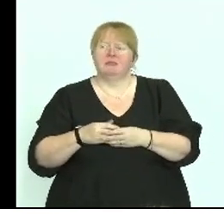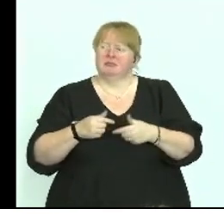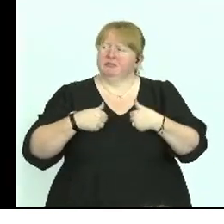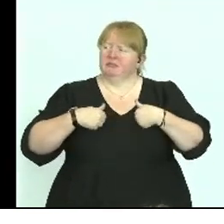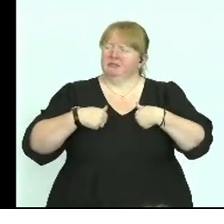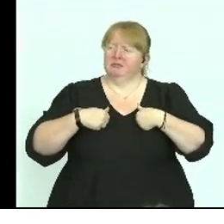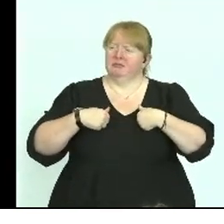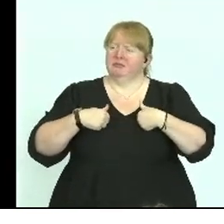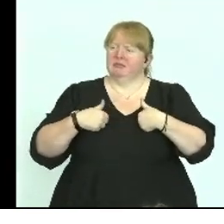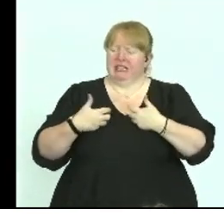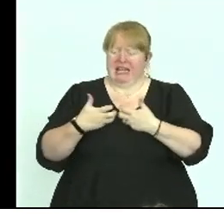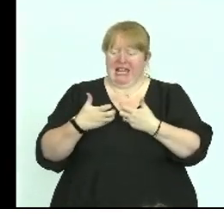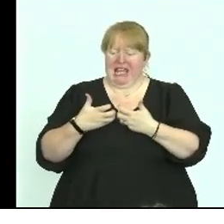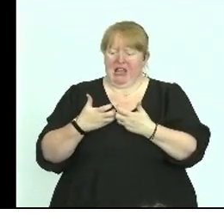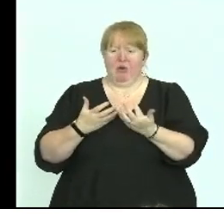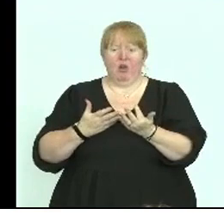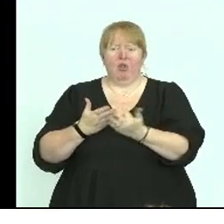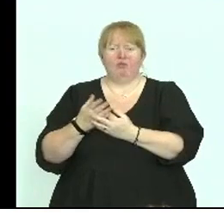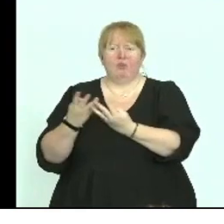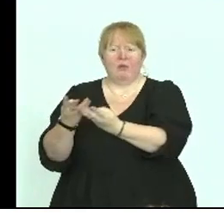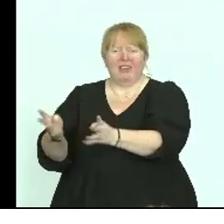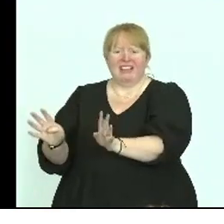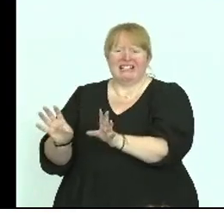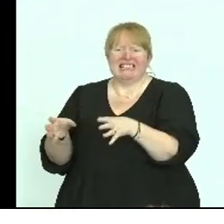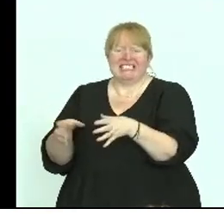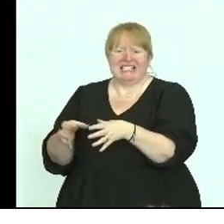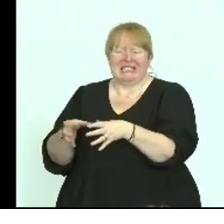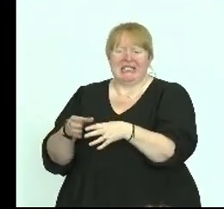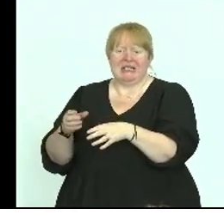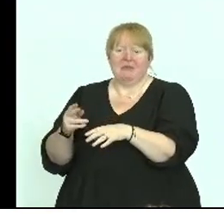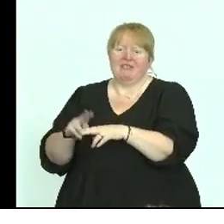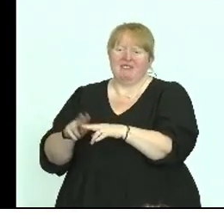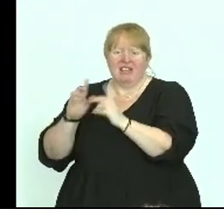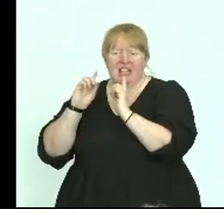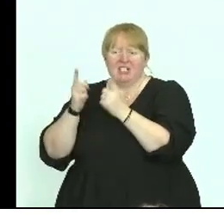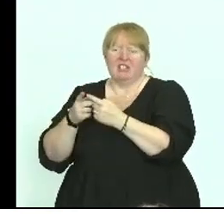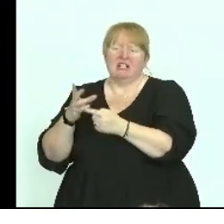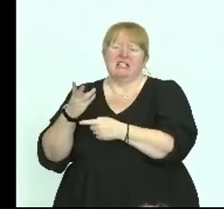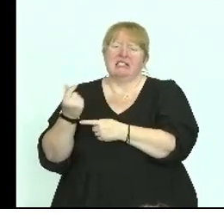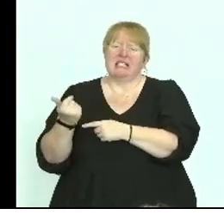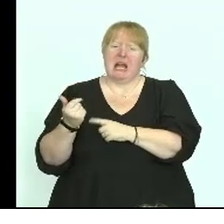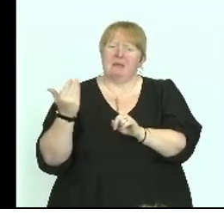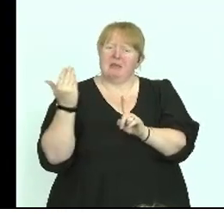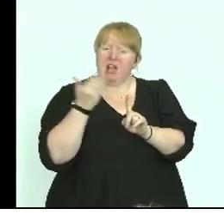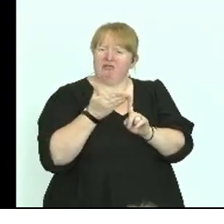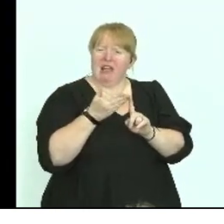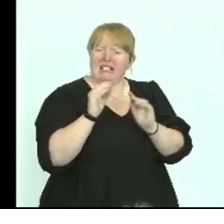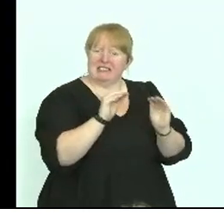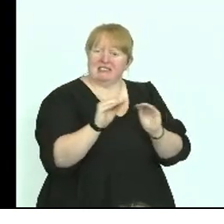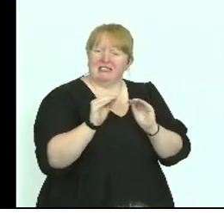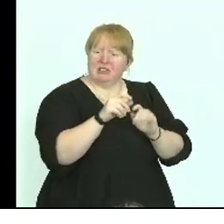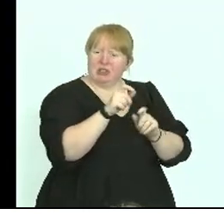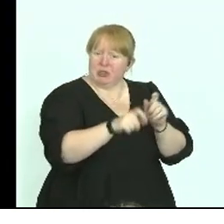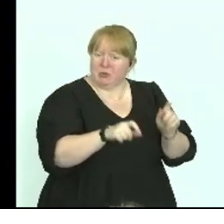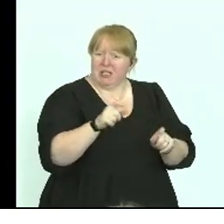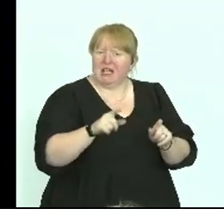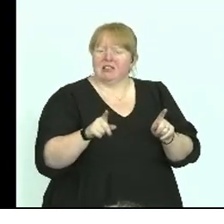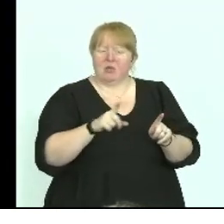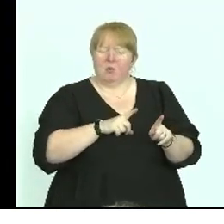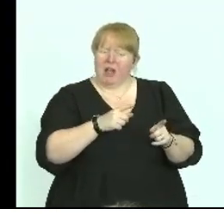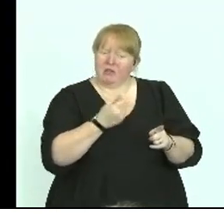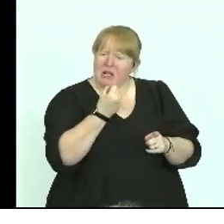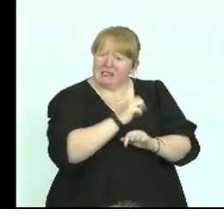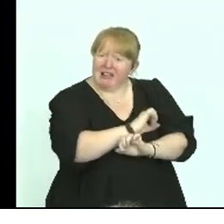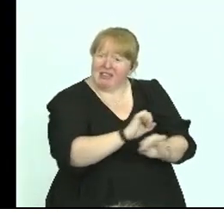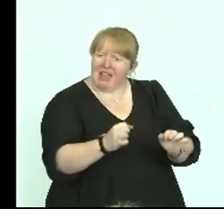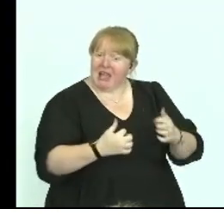through support of faculty. We do some programming direct to students. It's important to understand what motivates them,